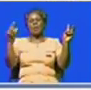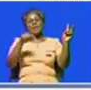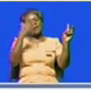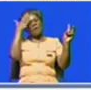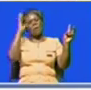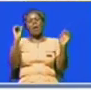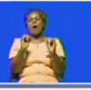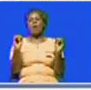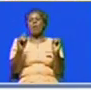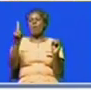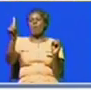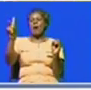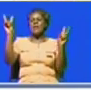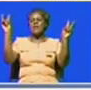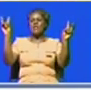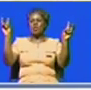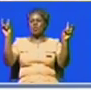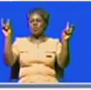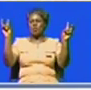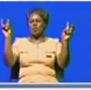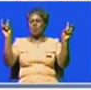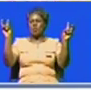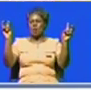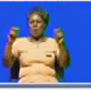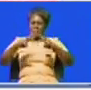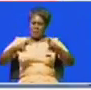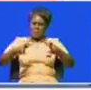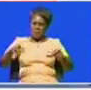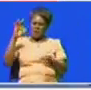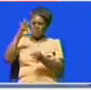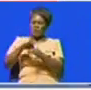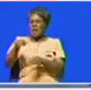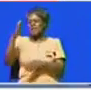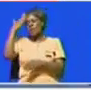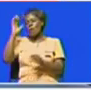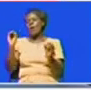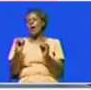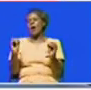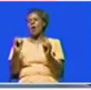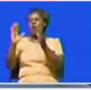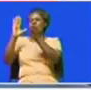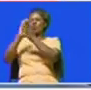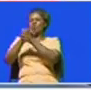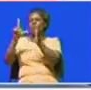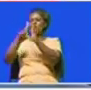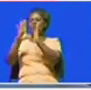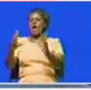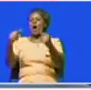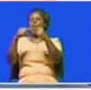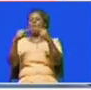not know that one of the issues we raised was scrutiny of the votes. She would not know that the Jubilee lawyers opposed